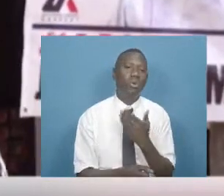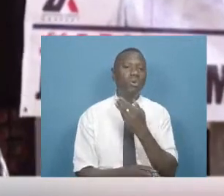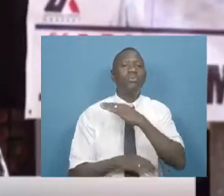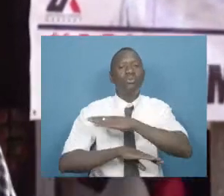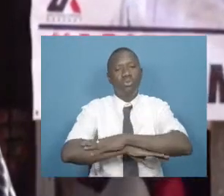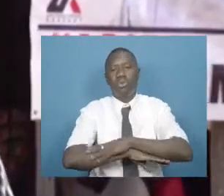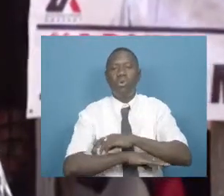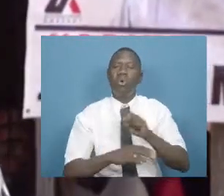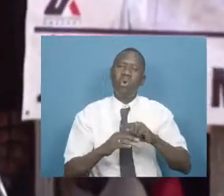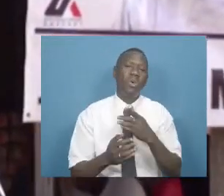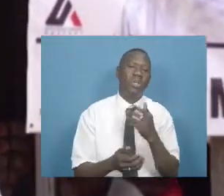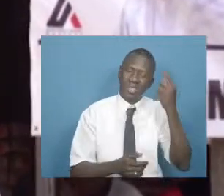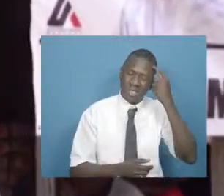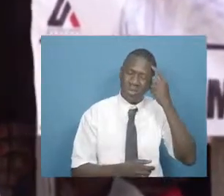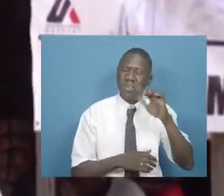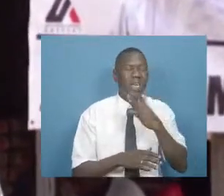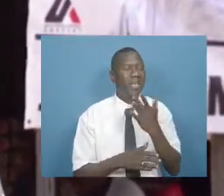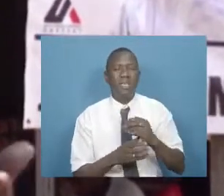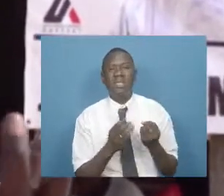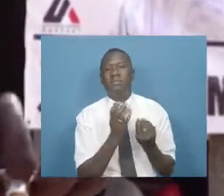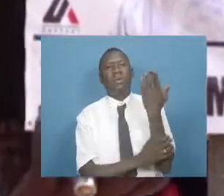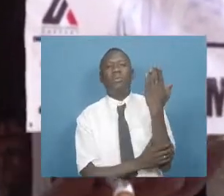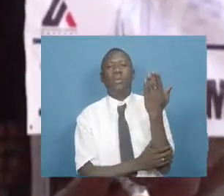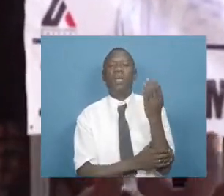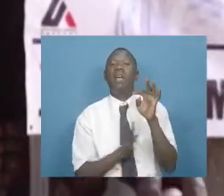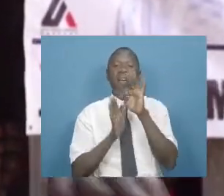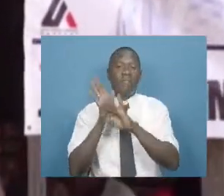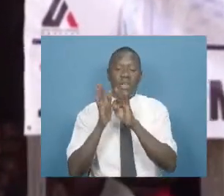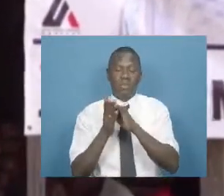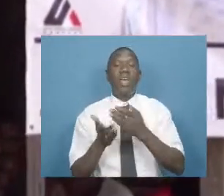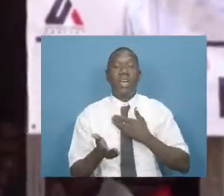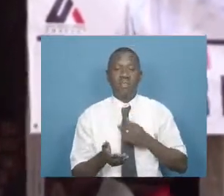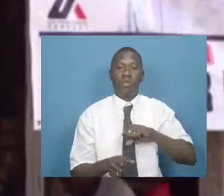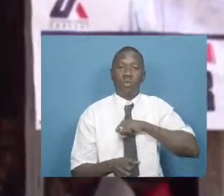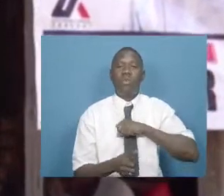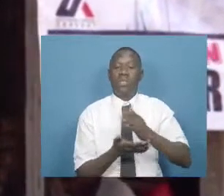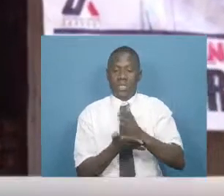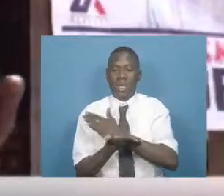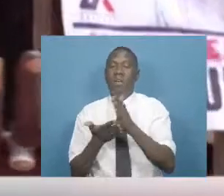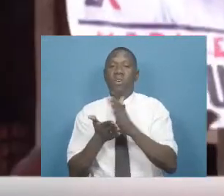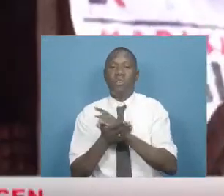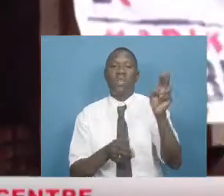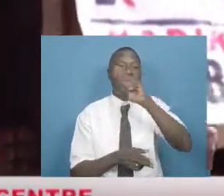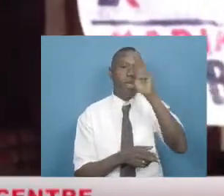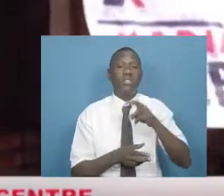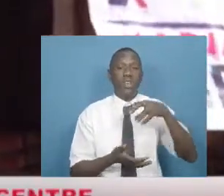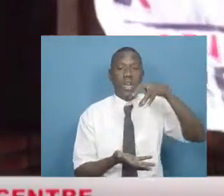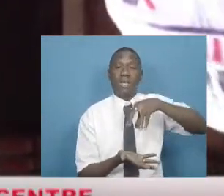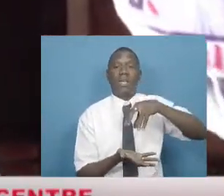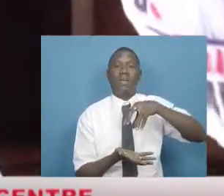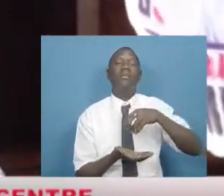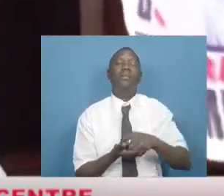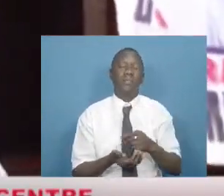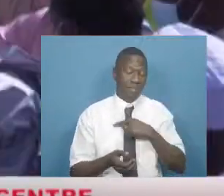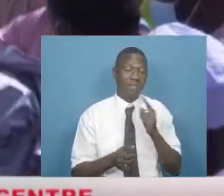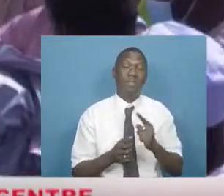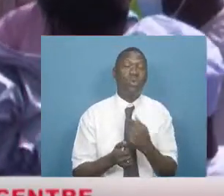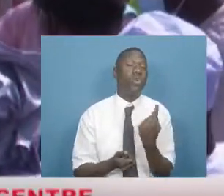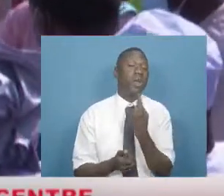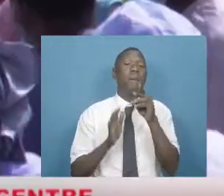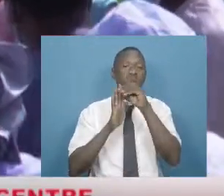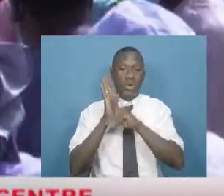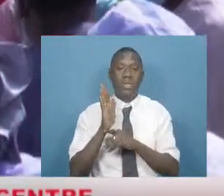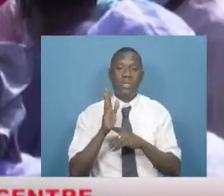development. Farato has its fair share of the national cake, even if this is the only national project implemented here.